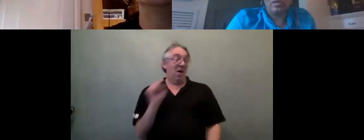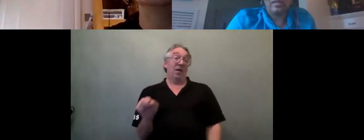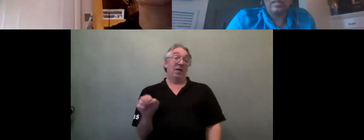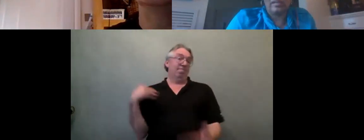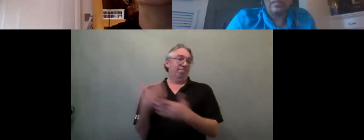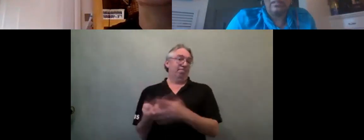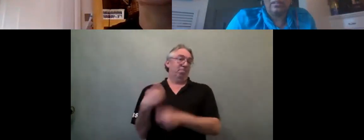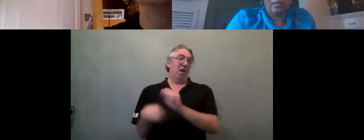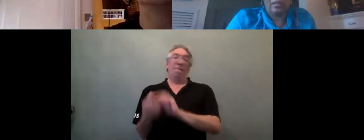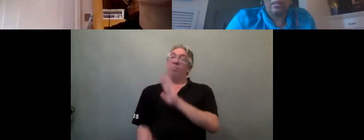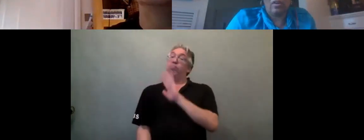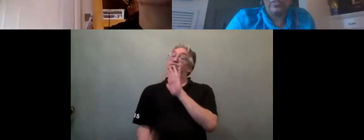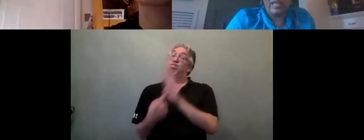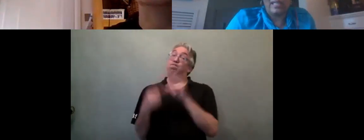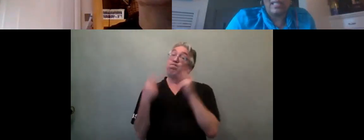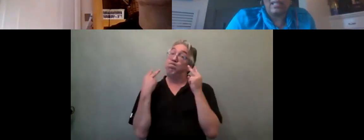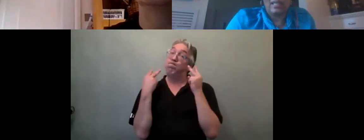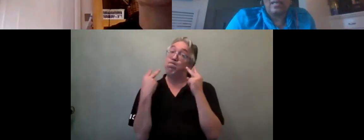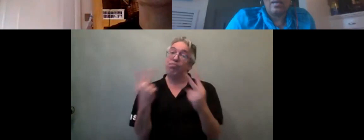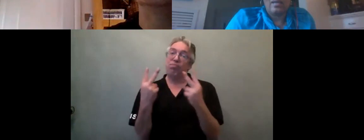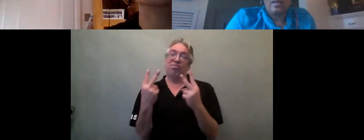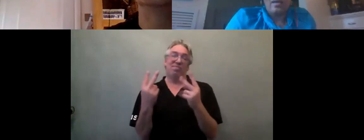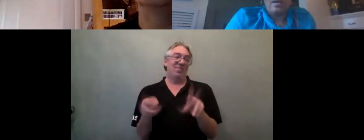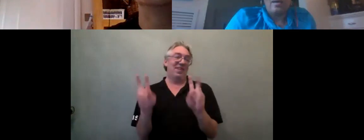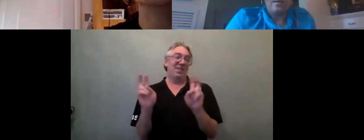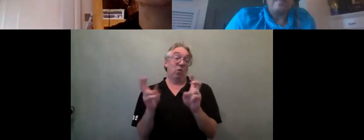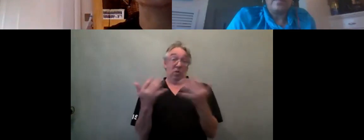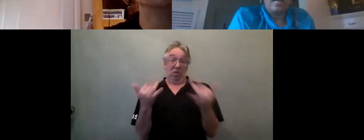issue given COVID-19.